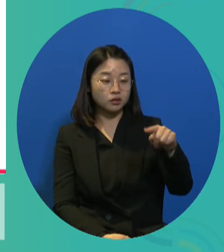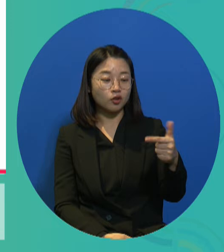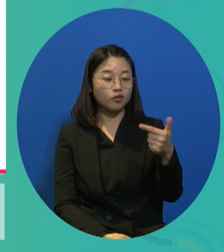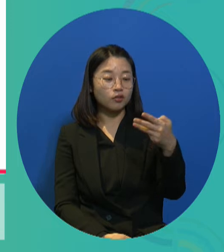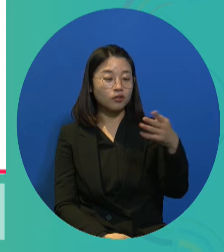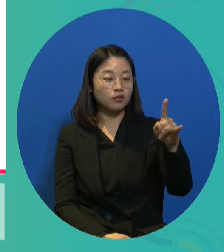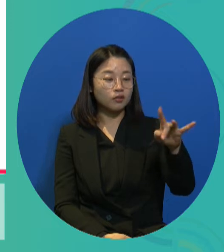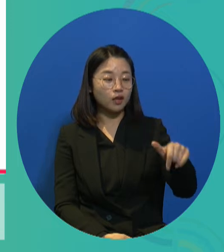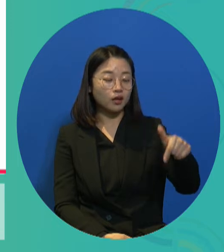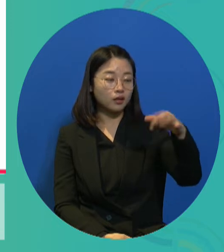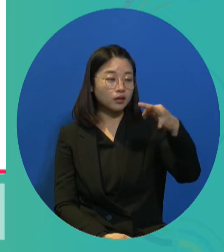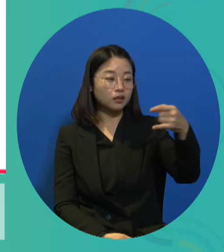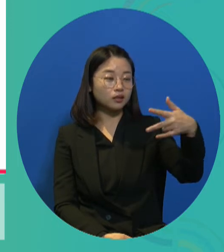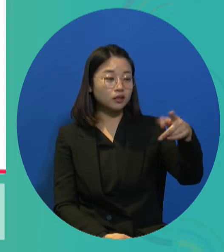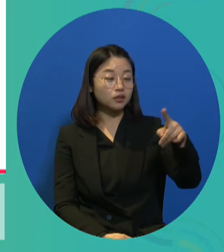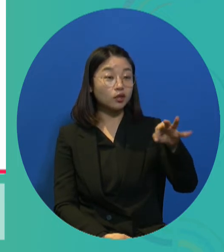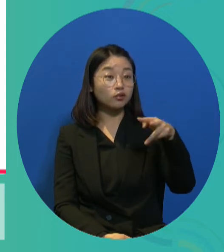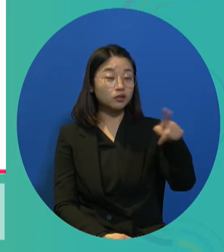By